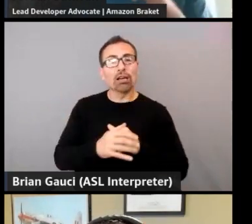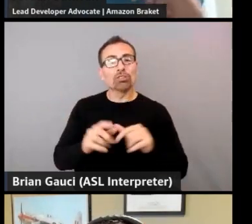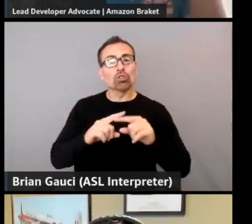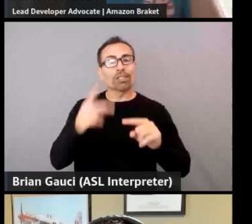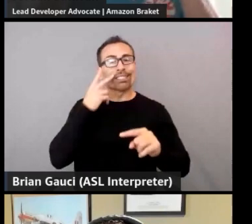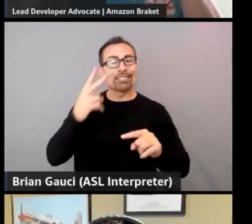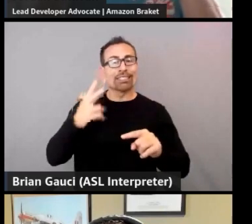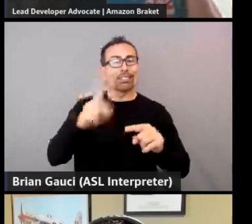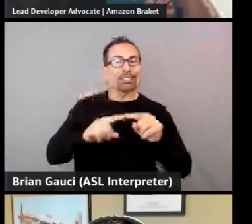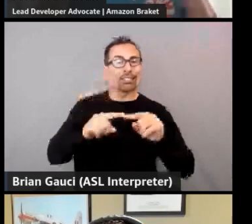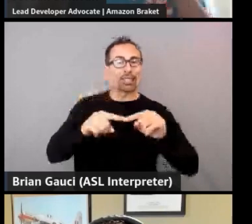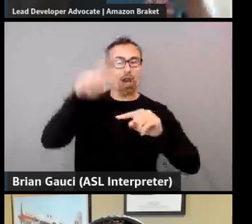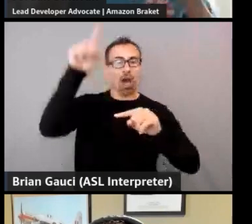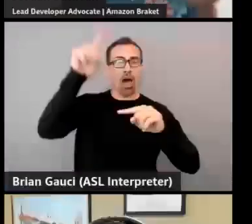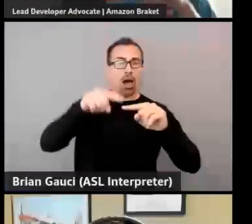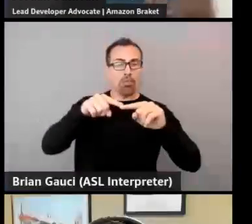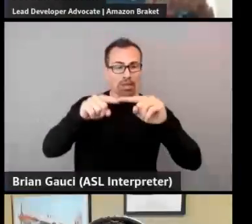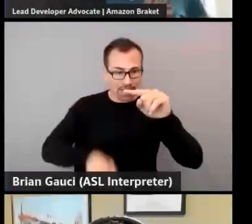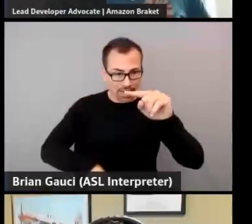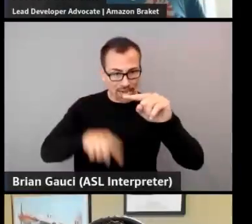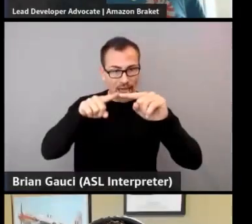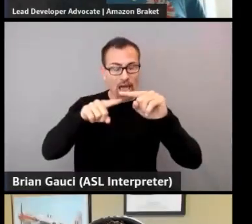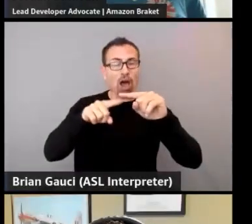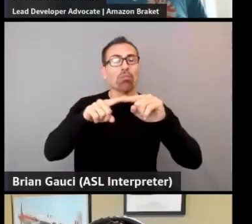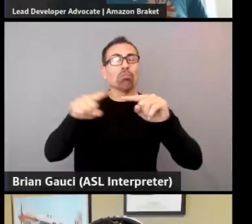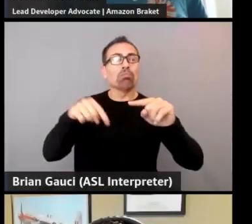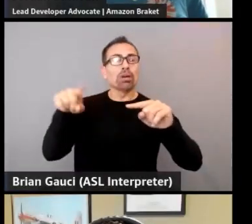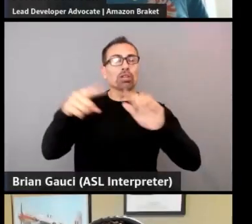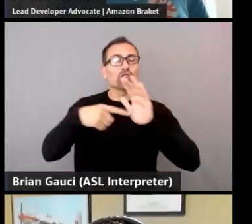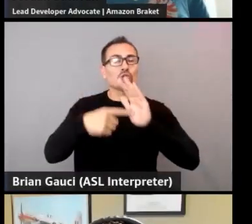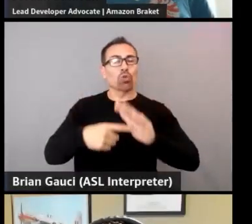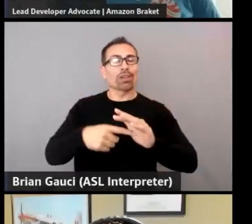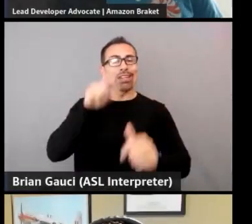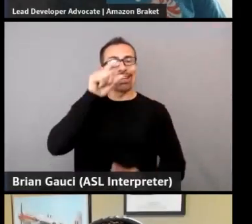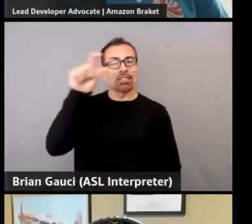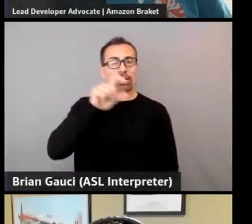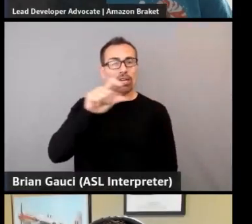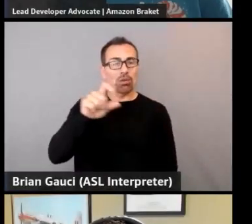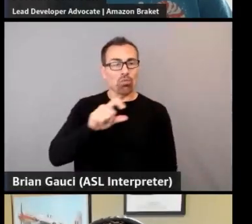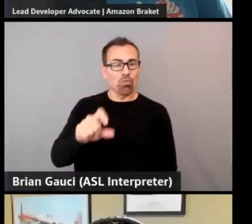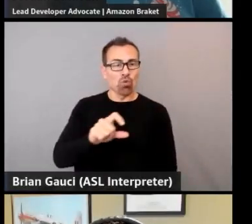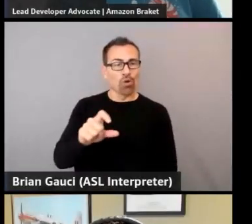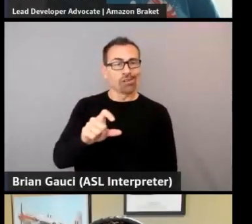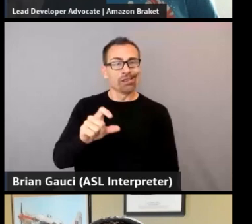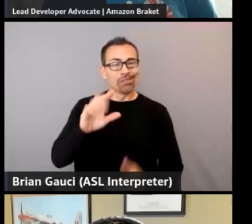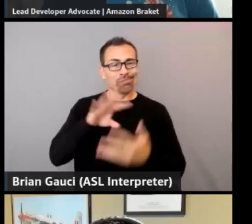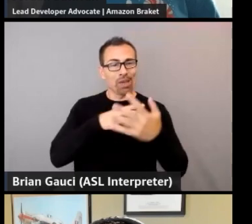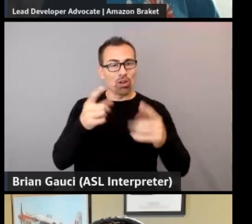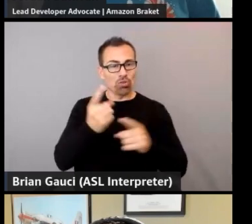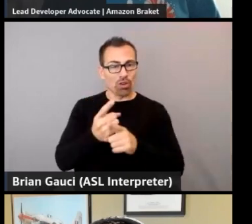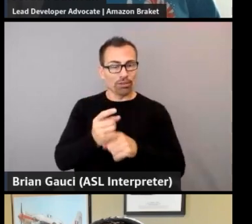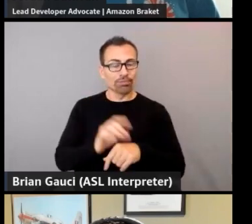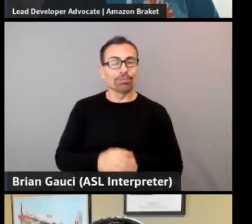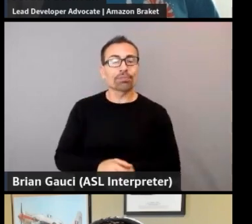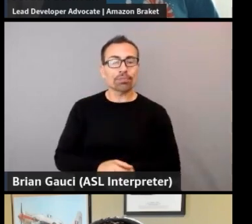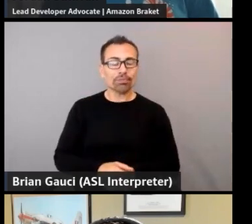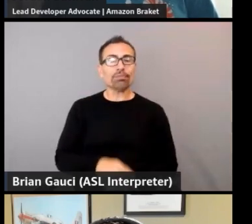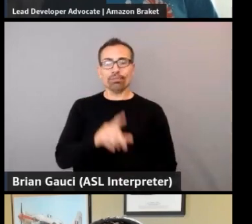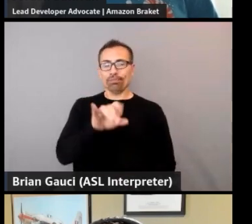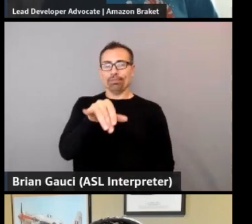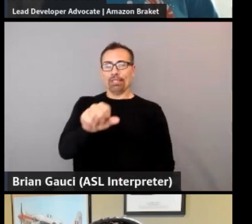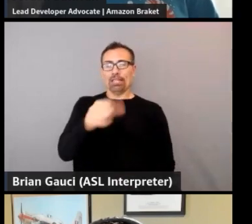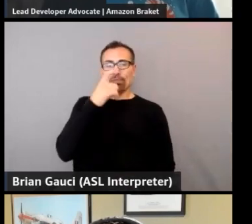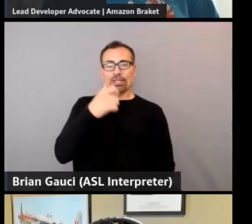down all, but in a checkerboard pattern since it's in 2D, right? Exactly. And that is because I've arranged my atoms in